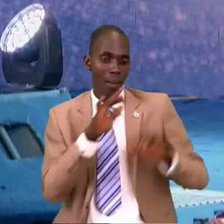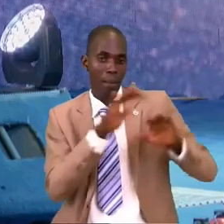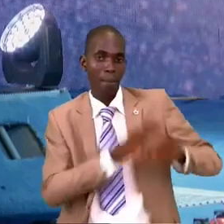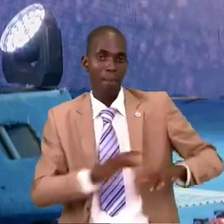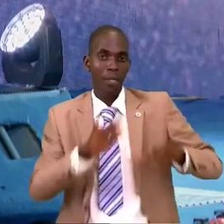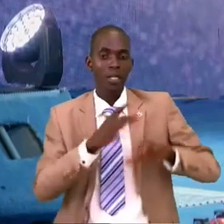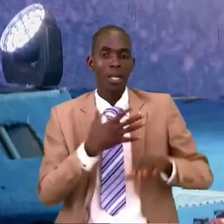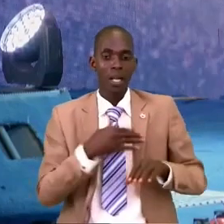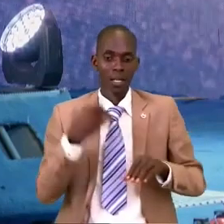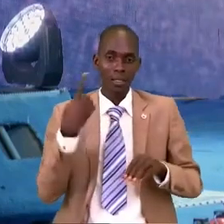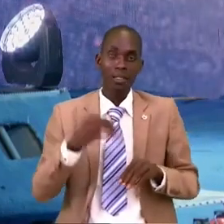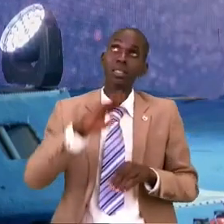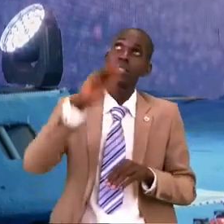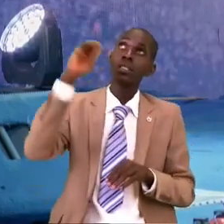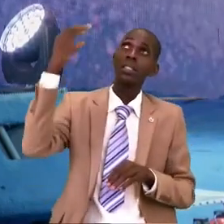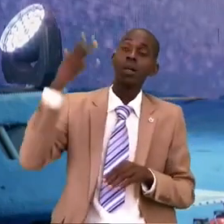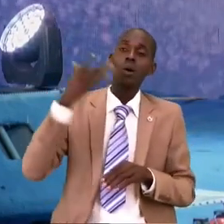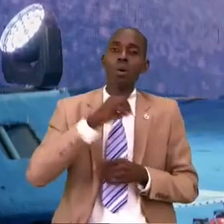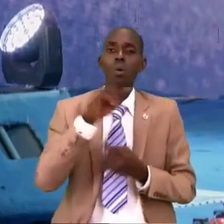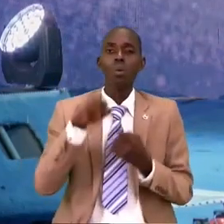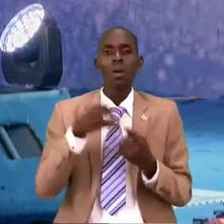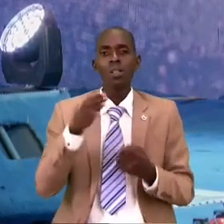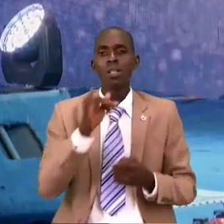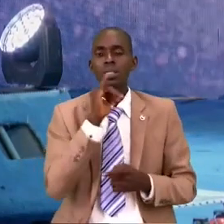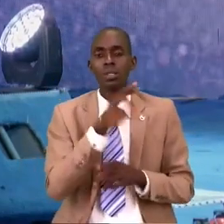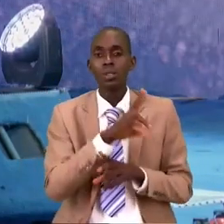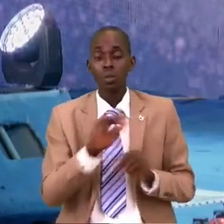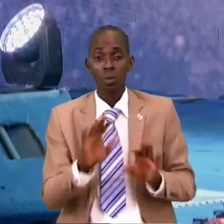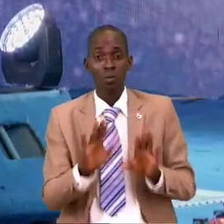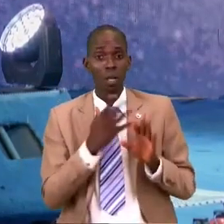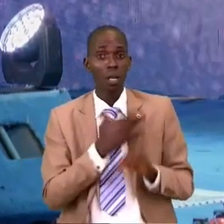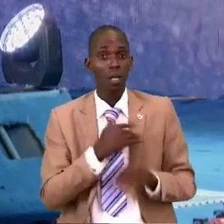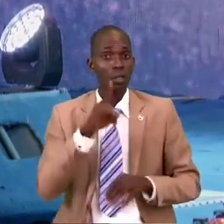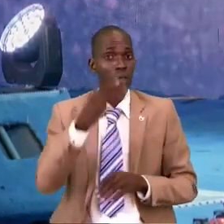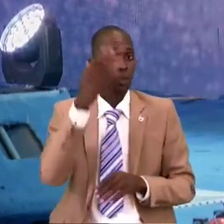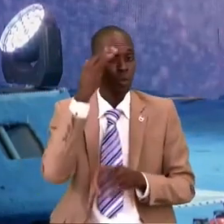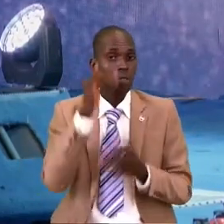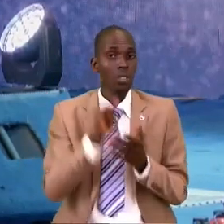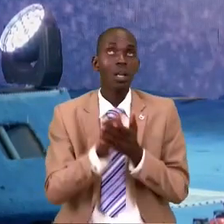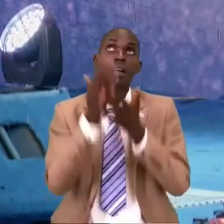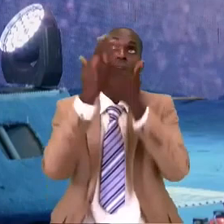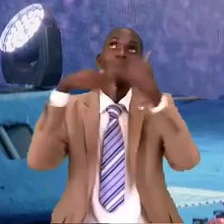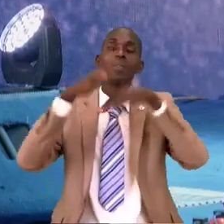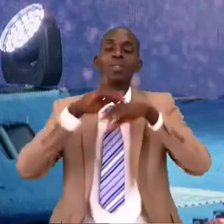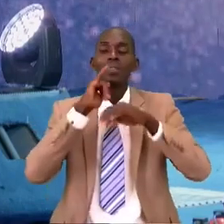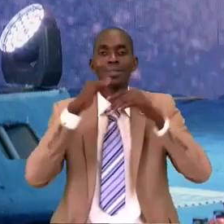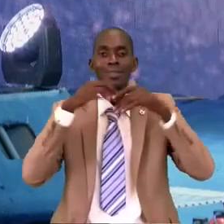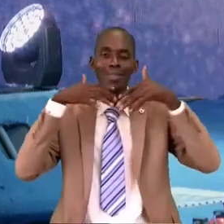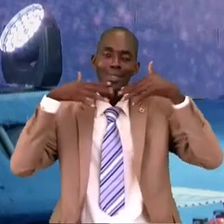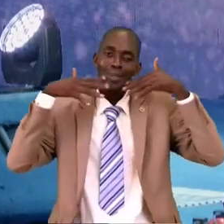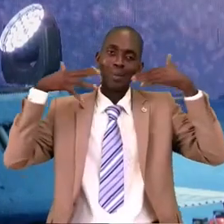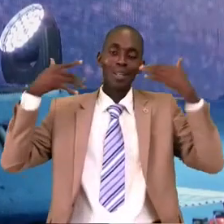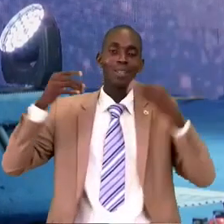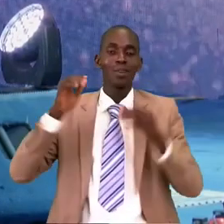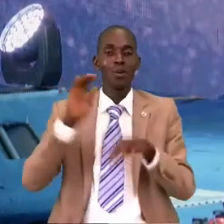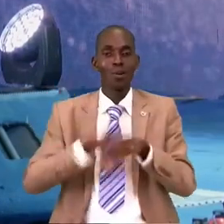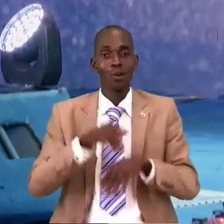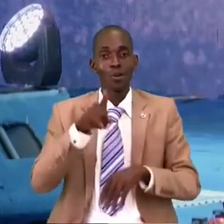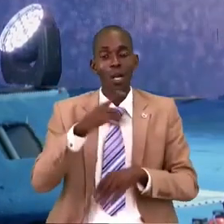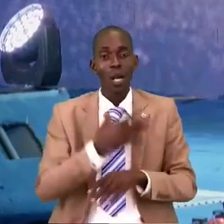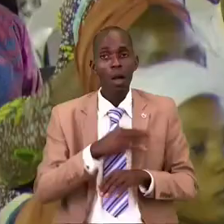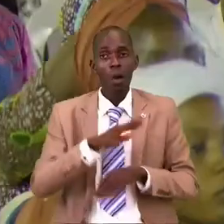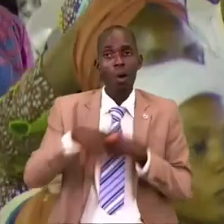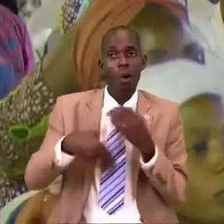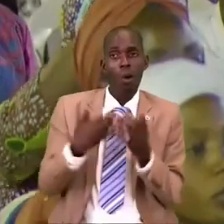all the people that frown, the Lord will kind of silence them. You will live in